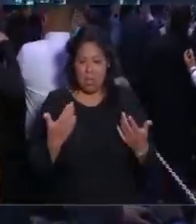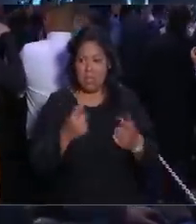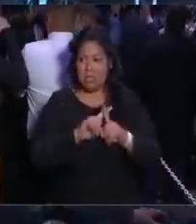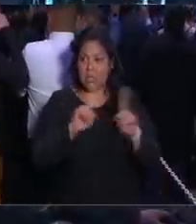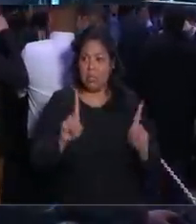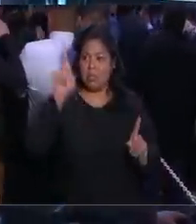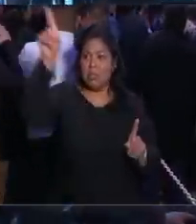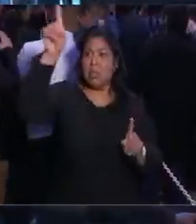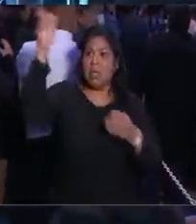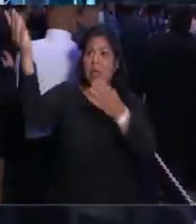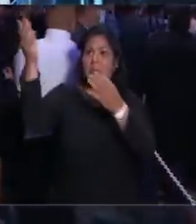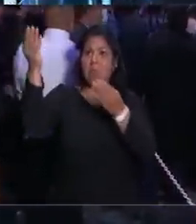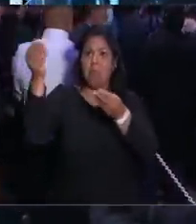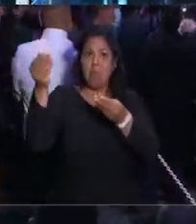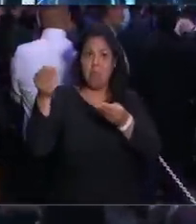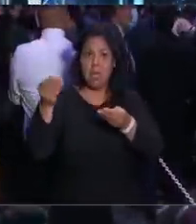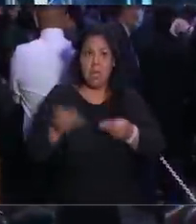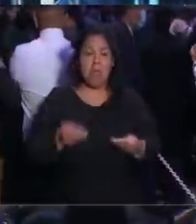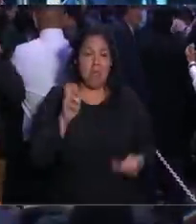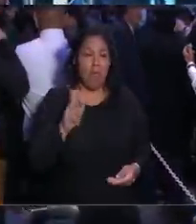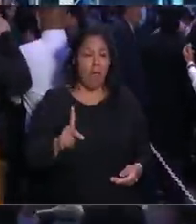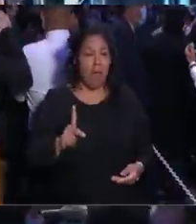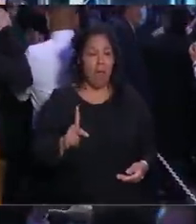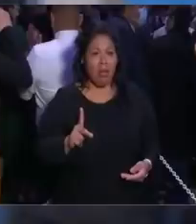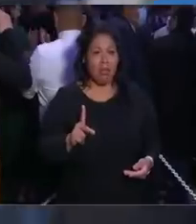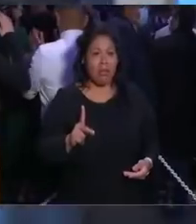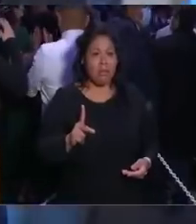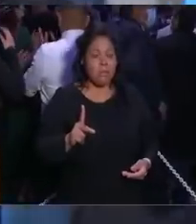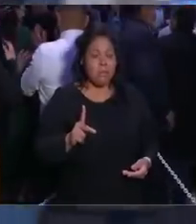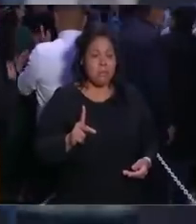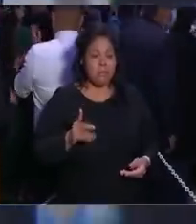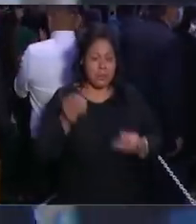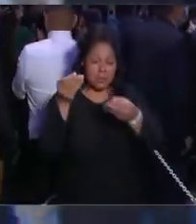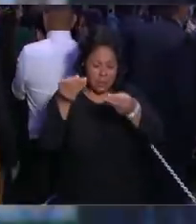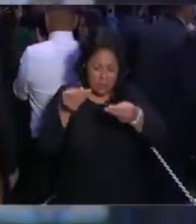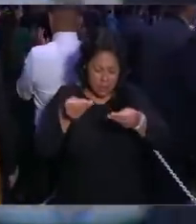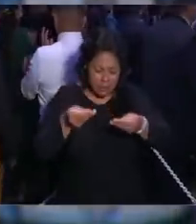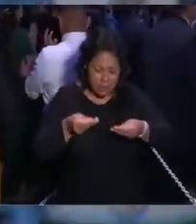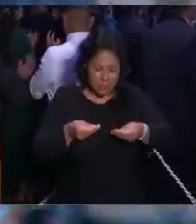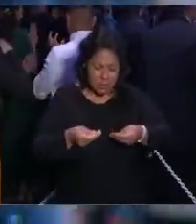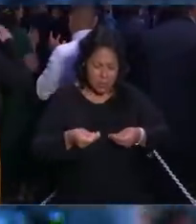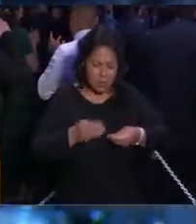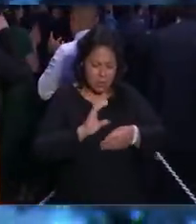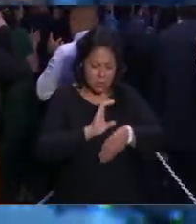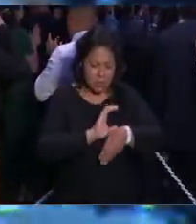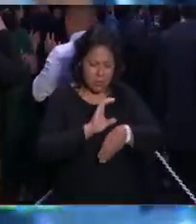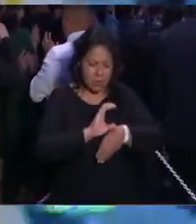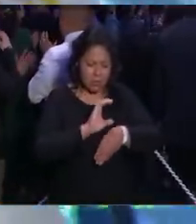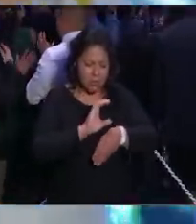back joy to my church. Pero puede regresar gozo a mi iglesia.